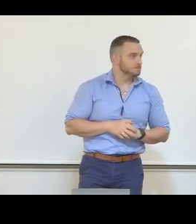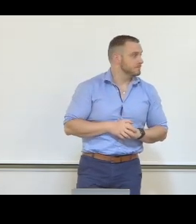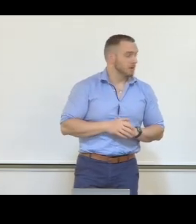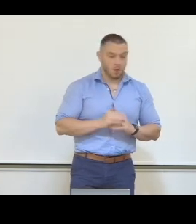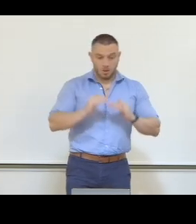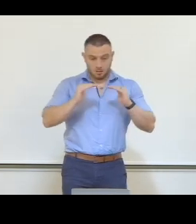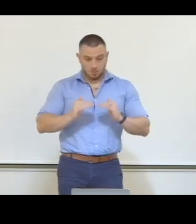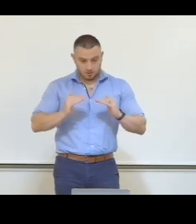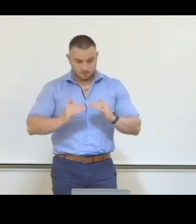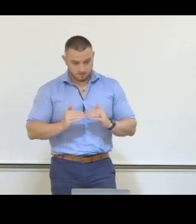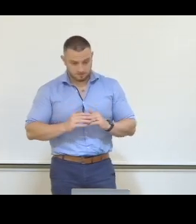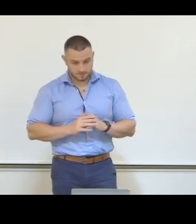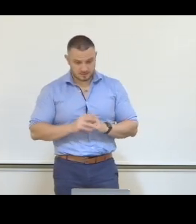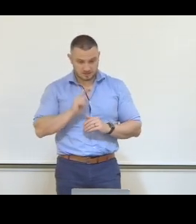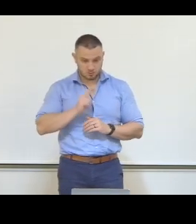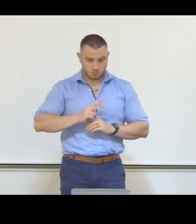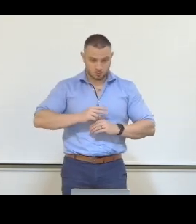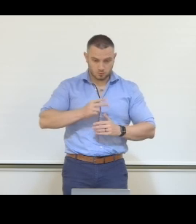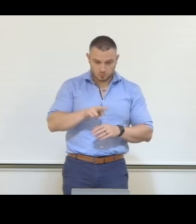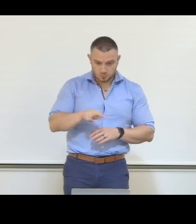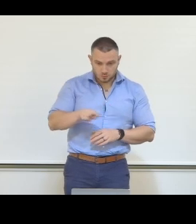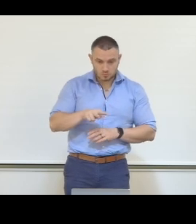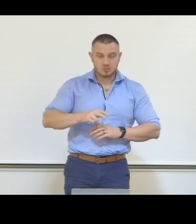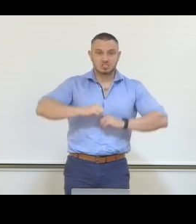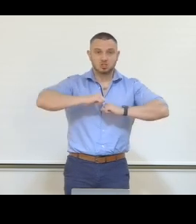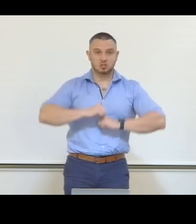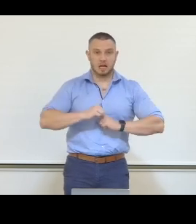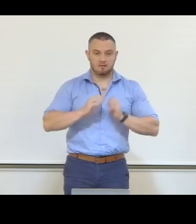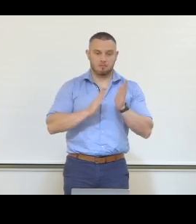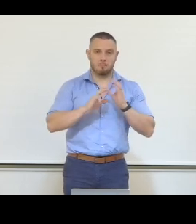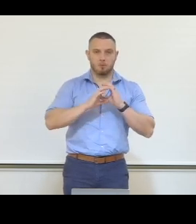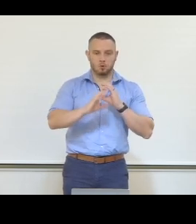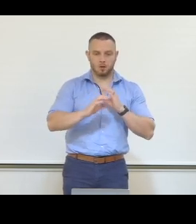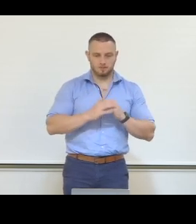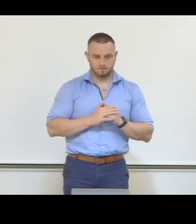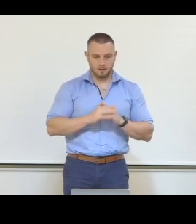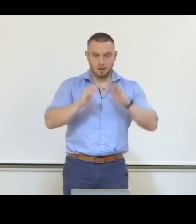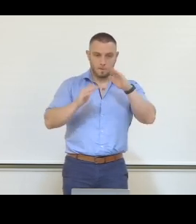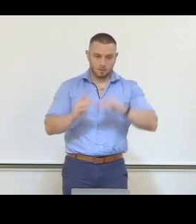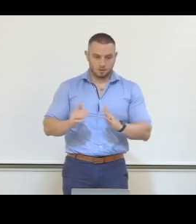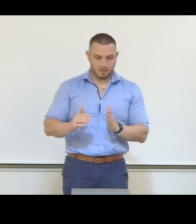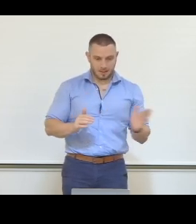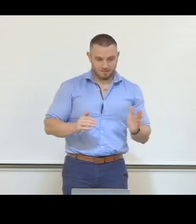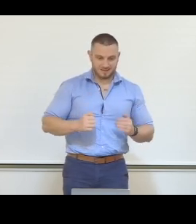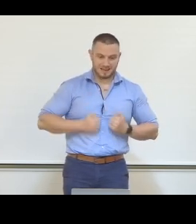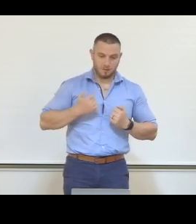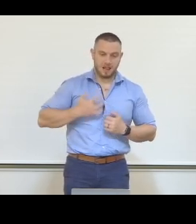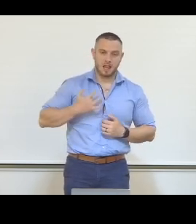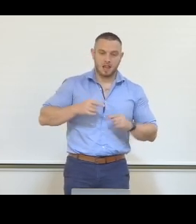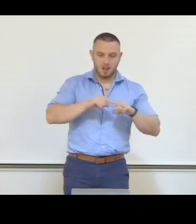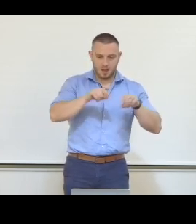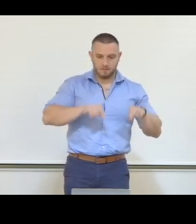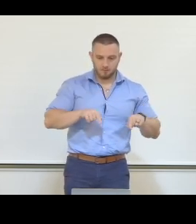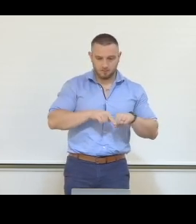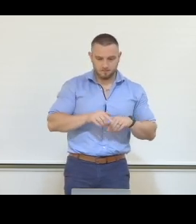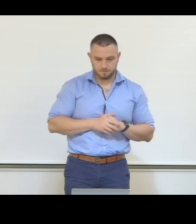of this screen, you can see two pictures of the modules. Bottom left is actually our living room at the end of